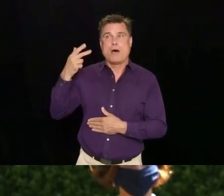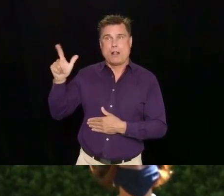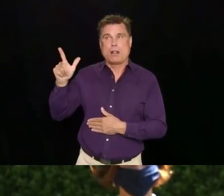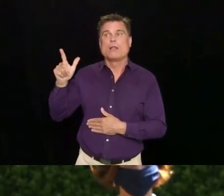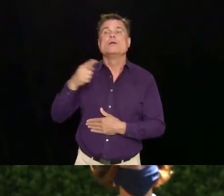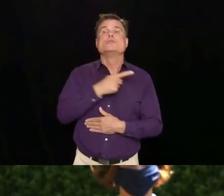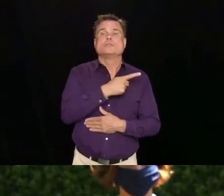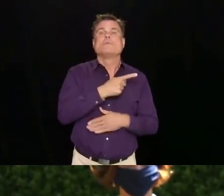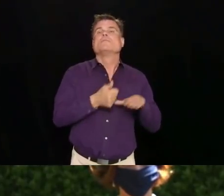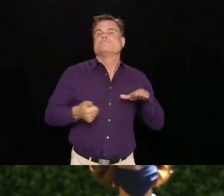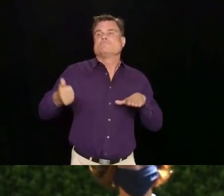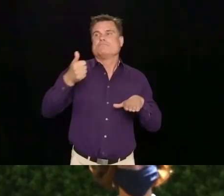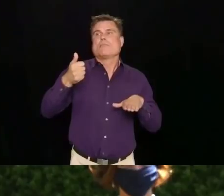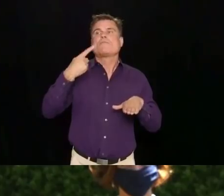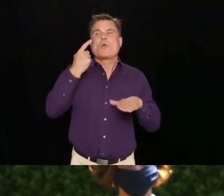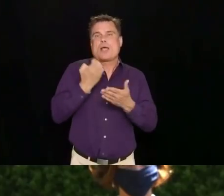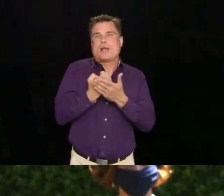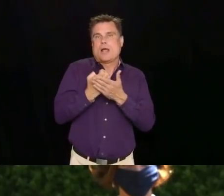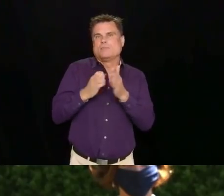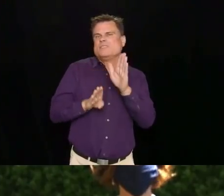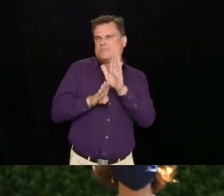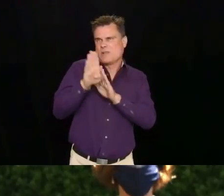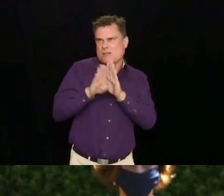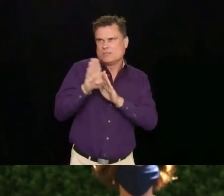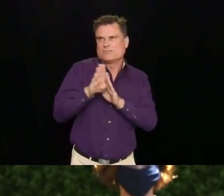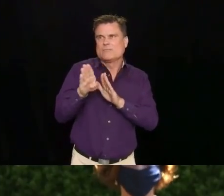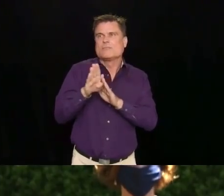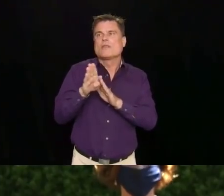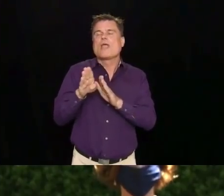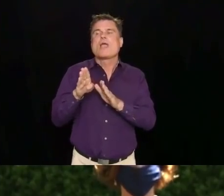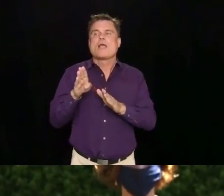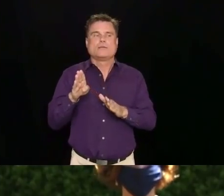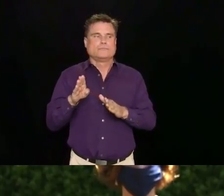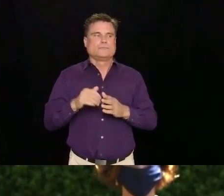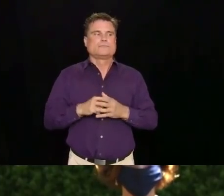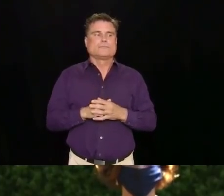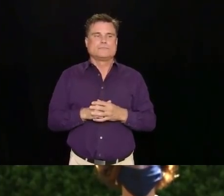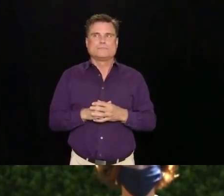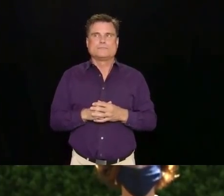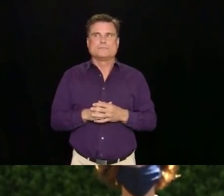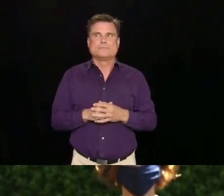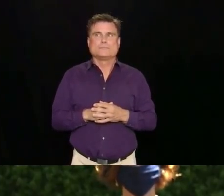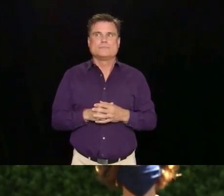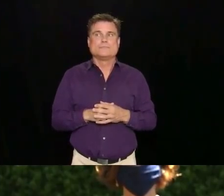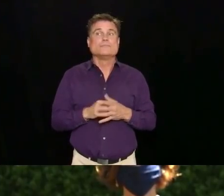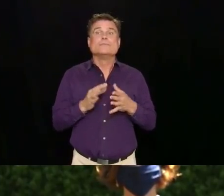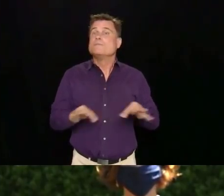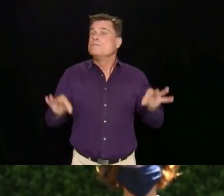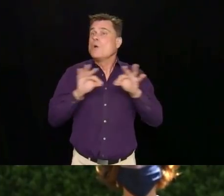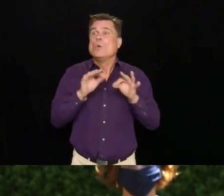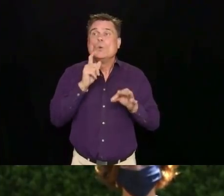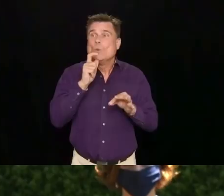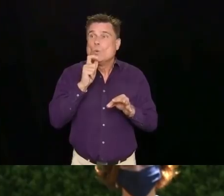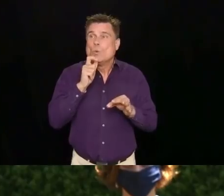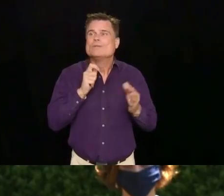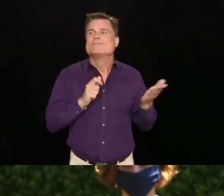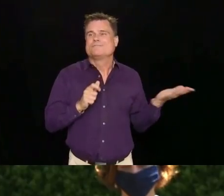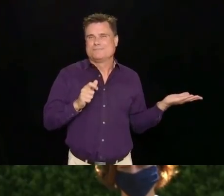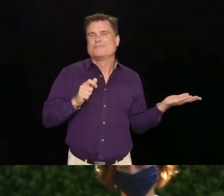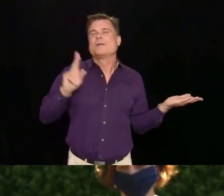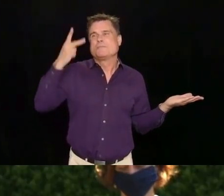Economic Development, and Competitiveness. I think I got that right. Yeah, it's a long title. That's it. And most importantly, the member